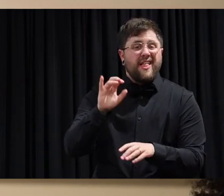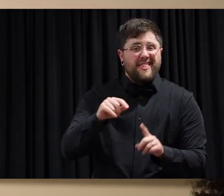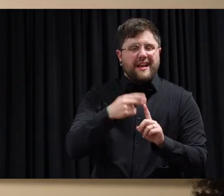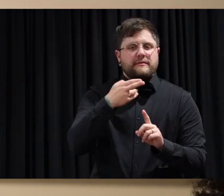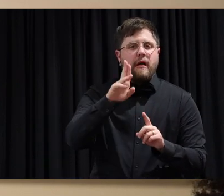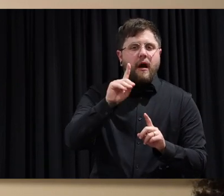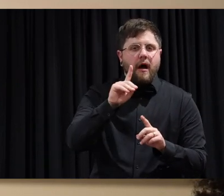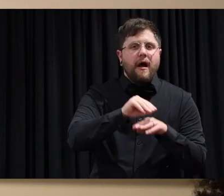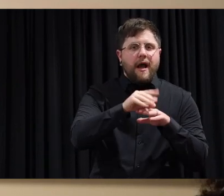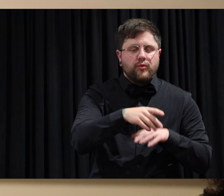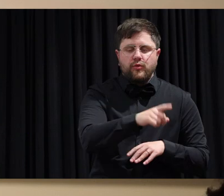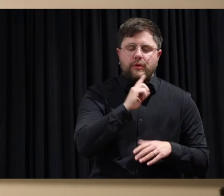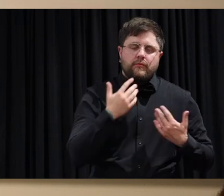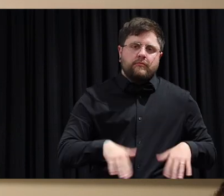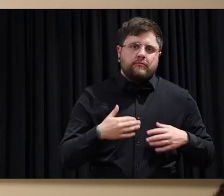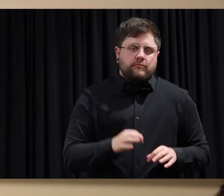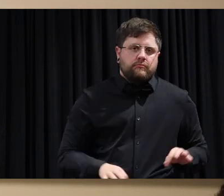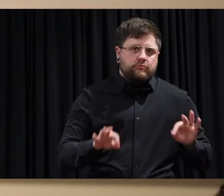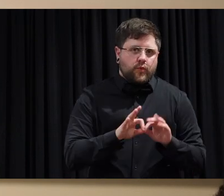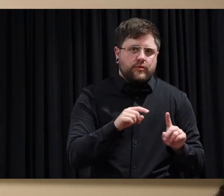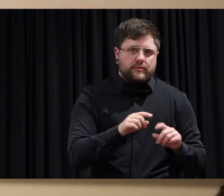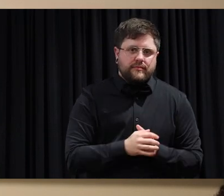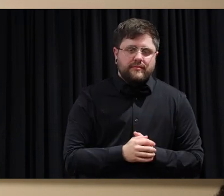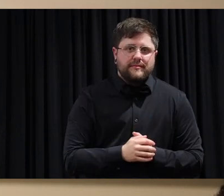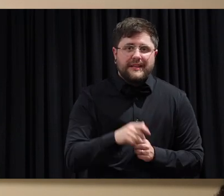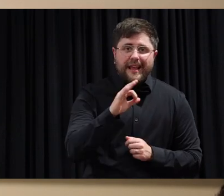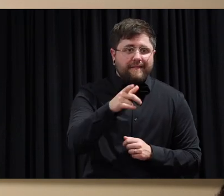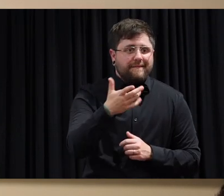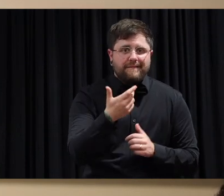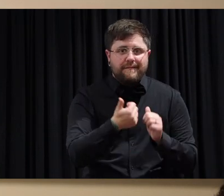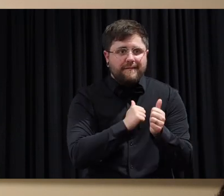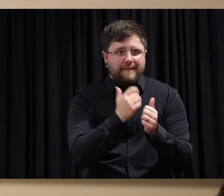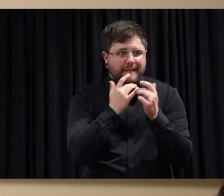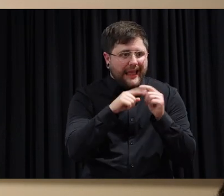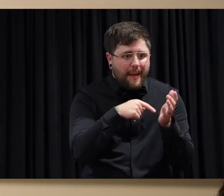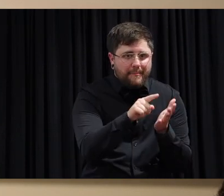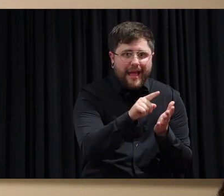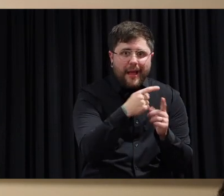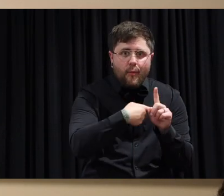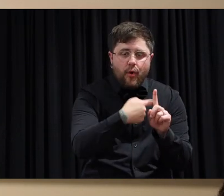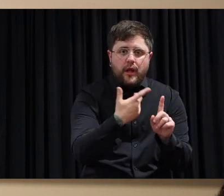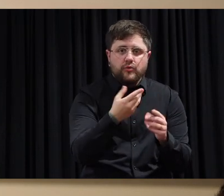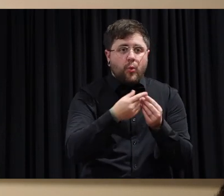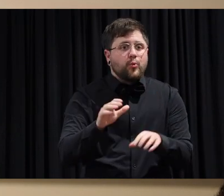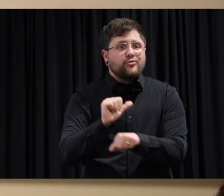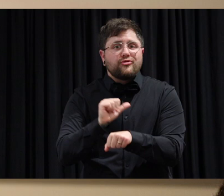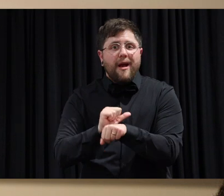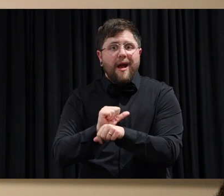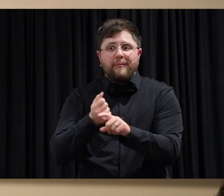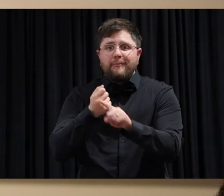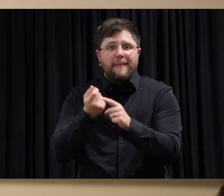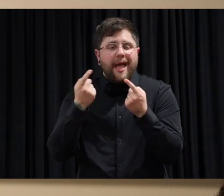housing counselors are so invaluable. If you are behind on a mortgage payment, if you lose your job, you're experiencing financial